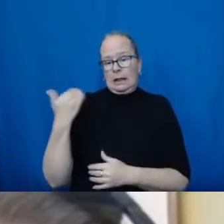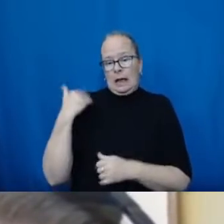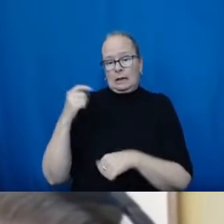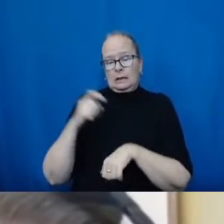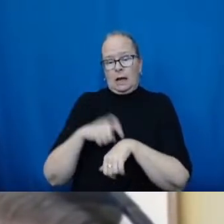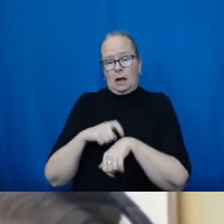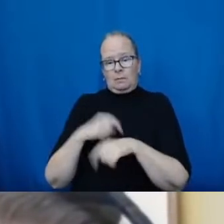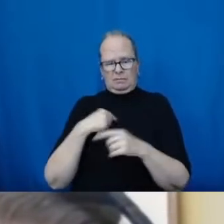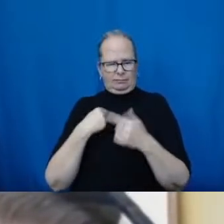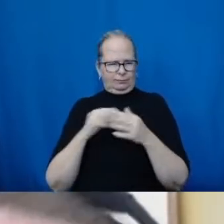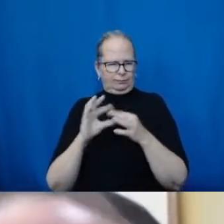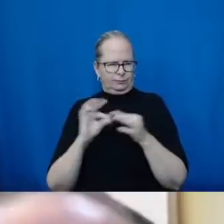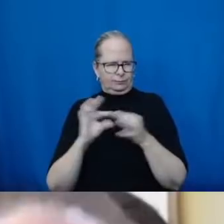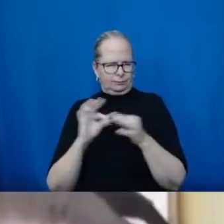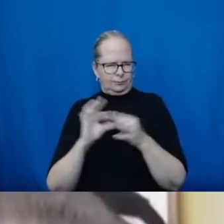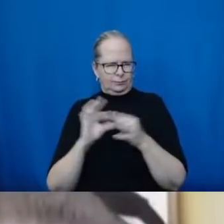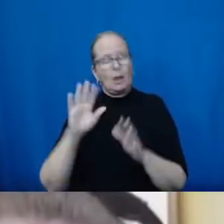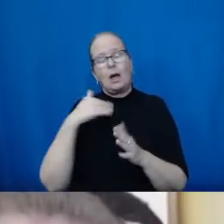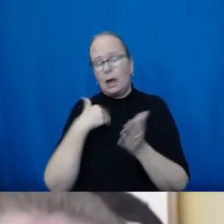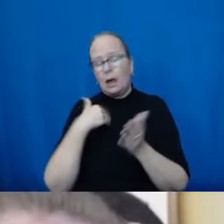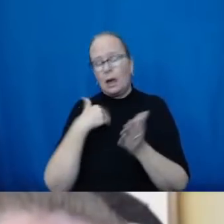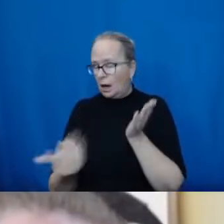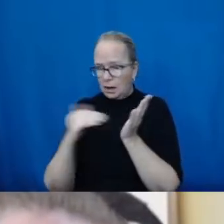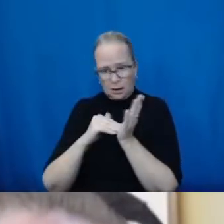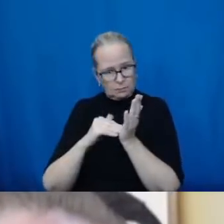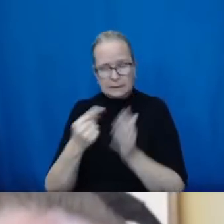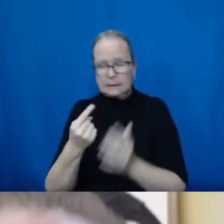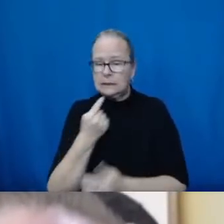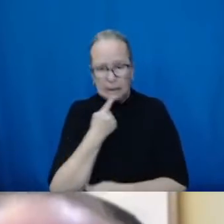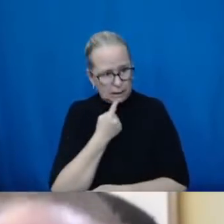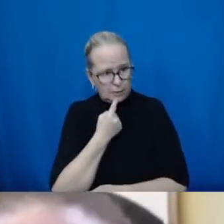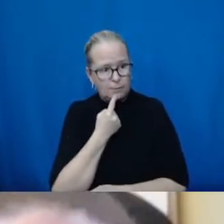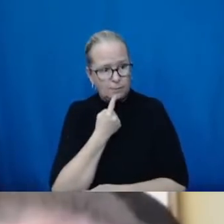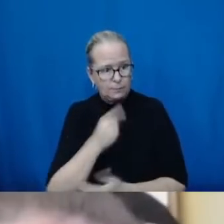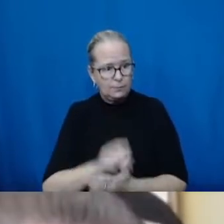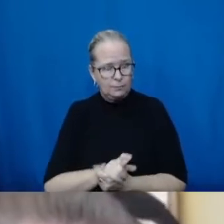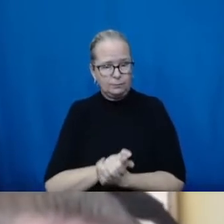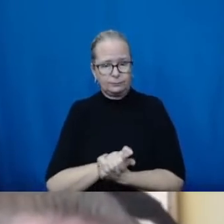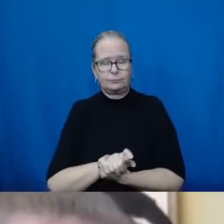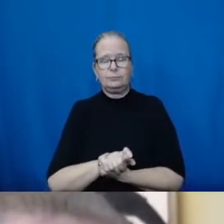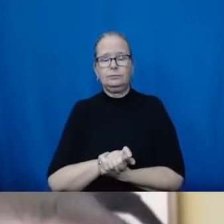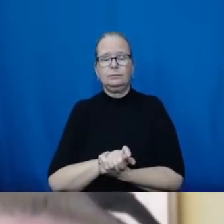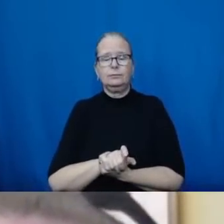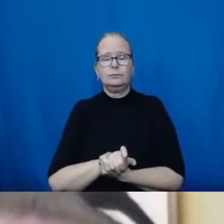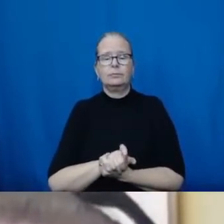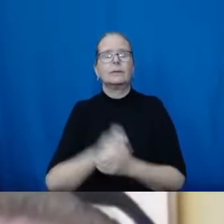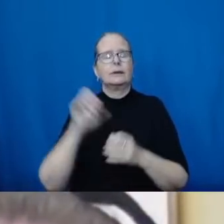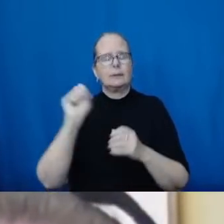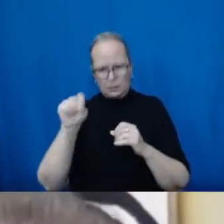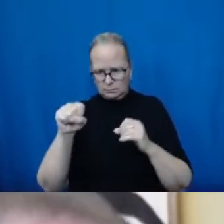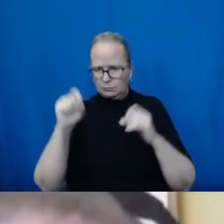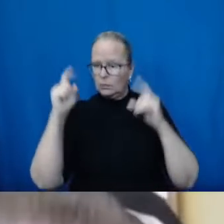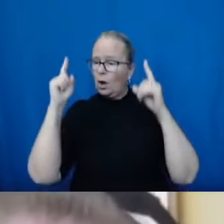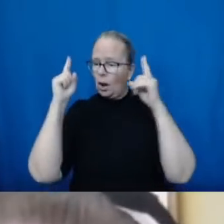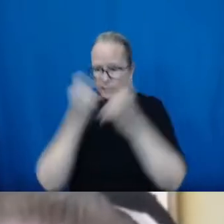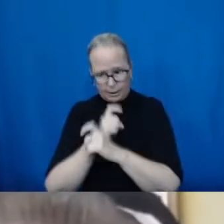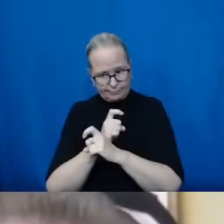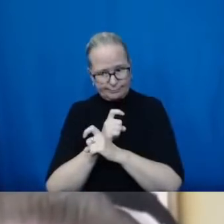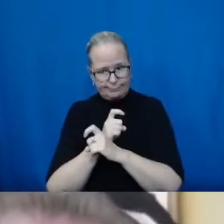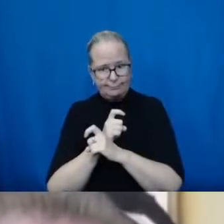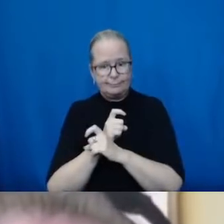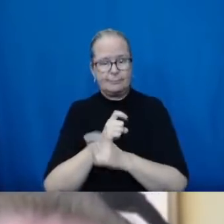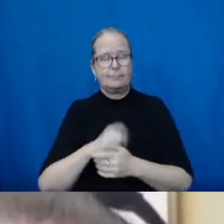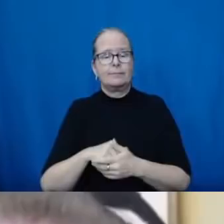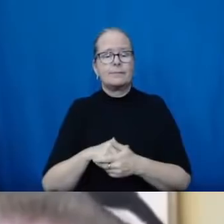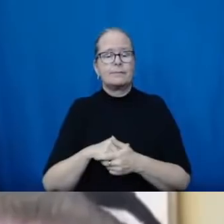it's so complicated, is that this is a systemic failure. This is not an individual failure. In some cases, it's an